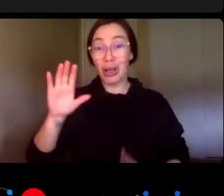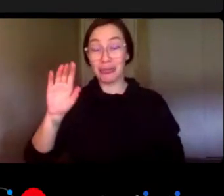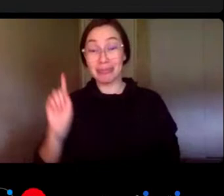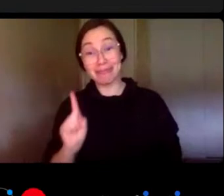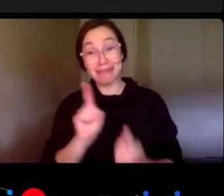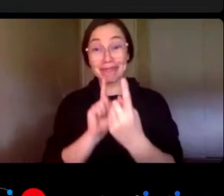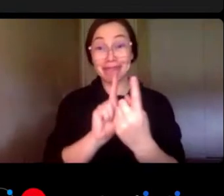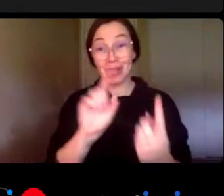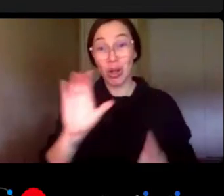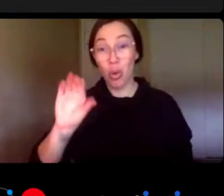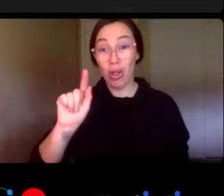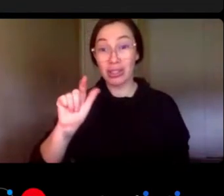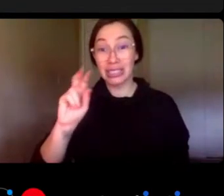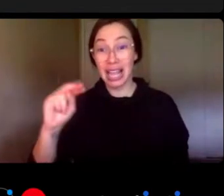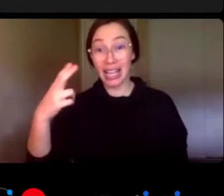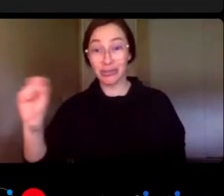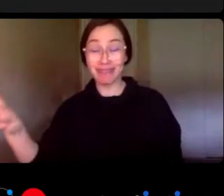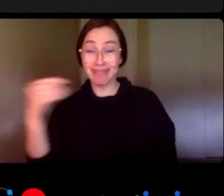Mr. Fuentes, thank you.